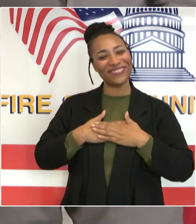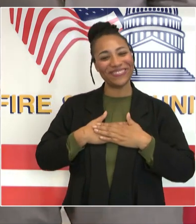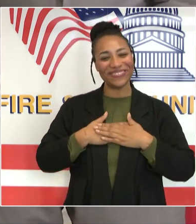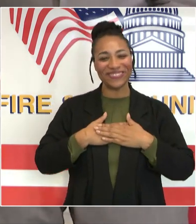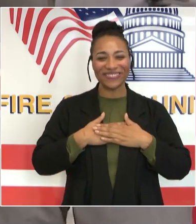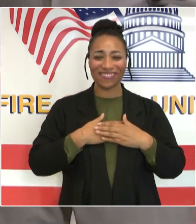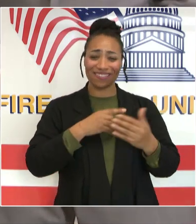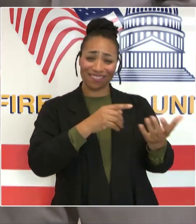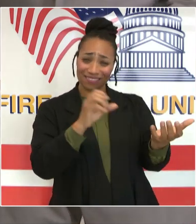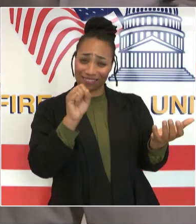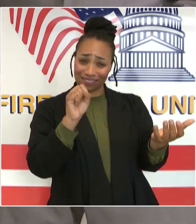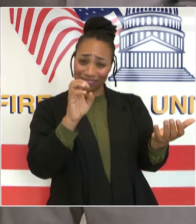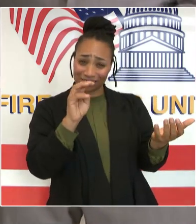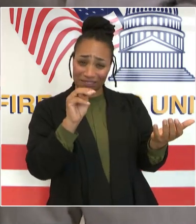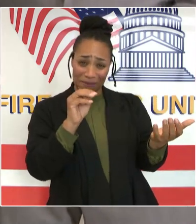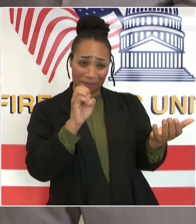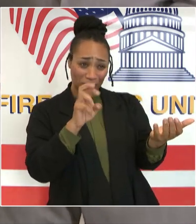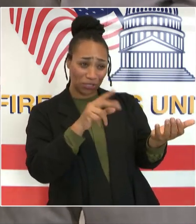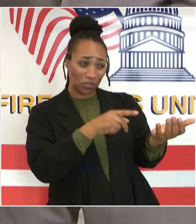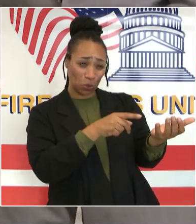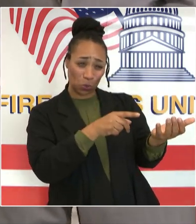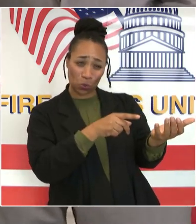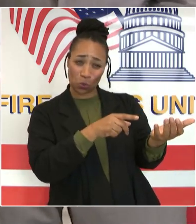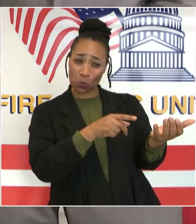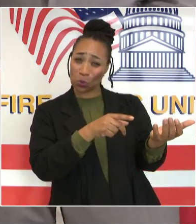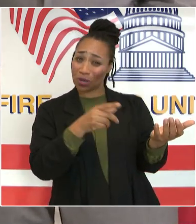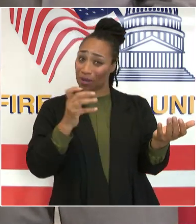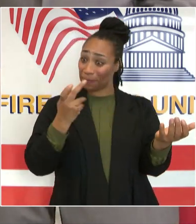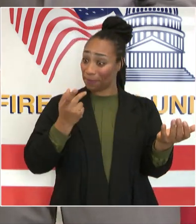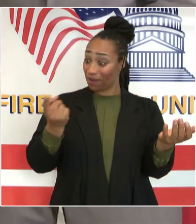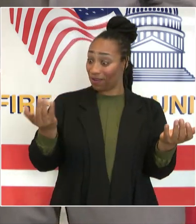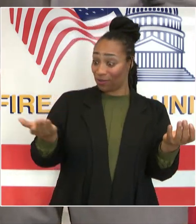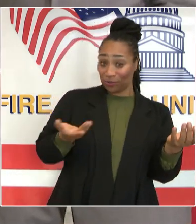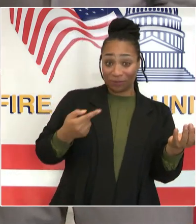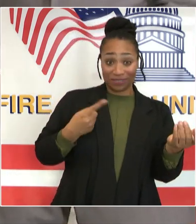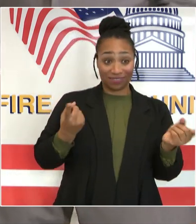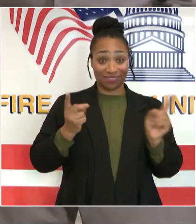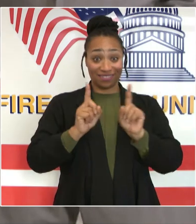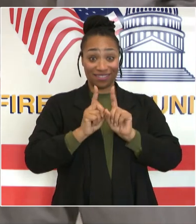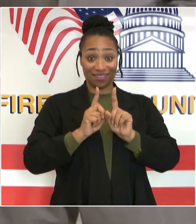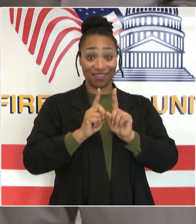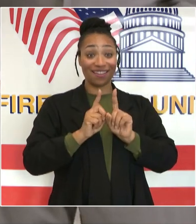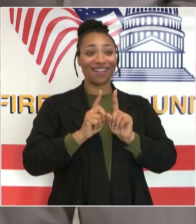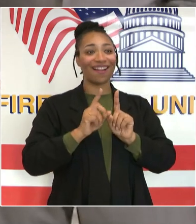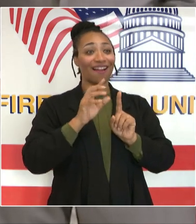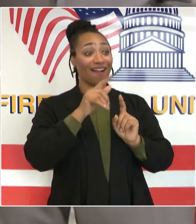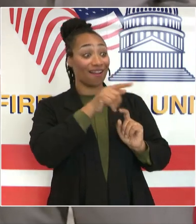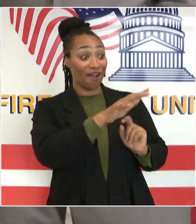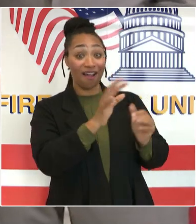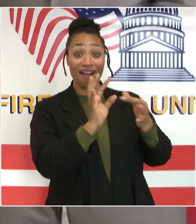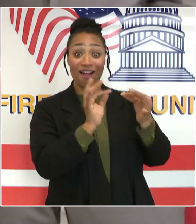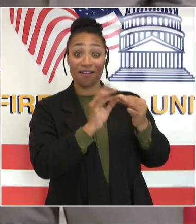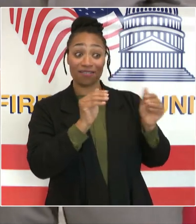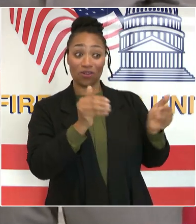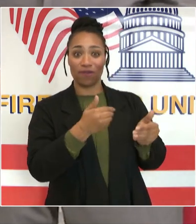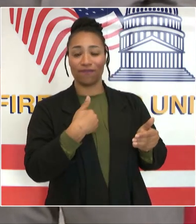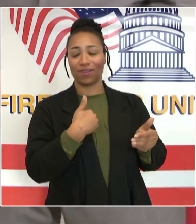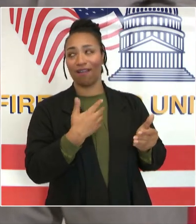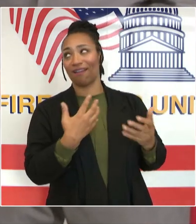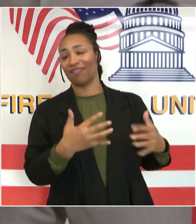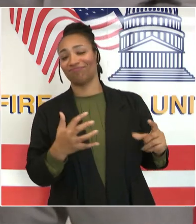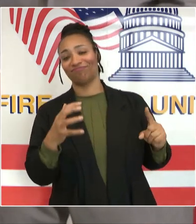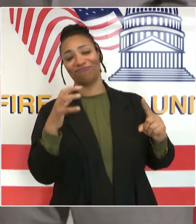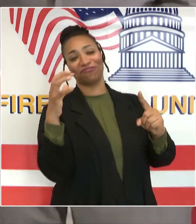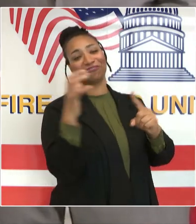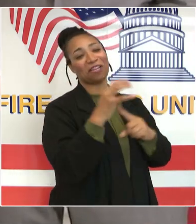introduced to this podium a lot of times, and that was among the best. And I say that because I was looking around at